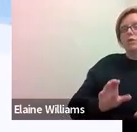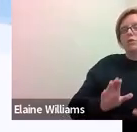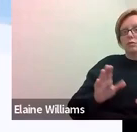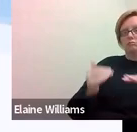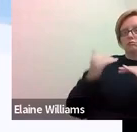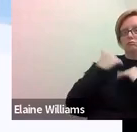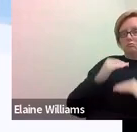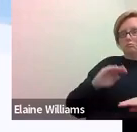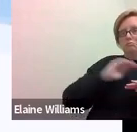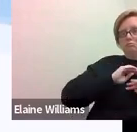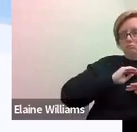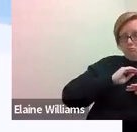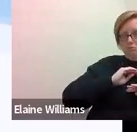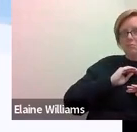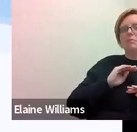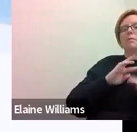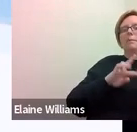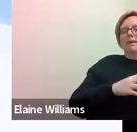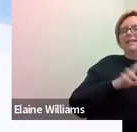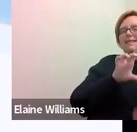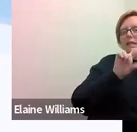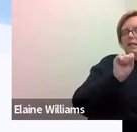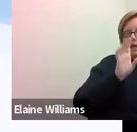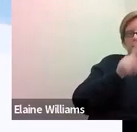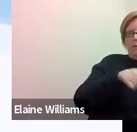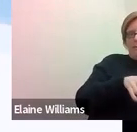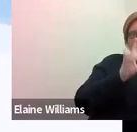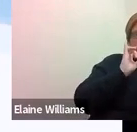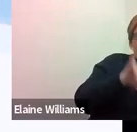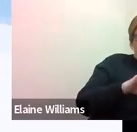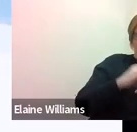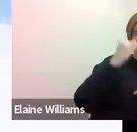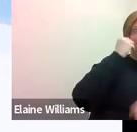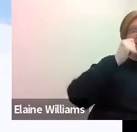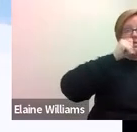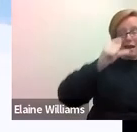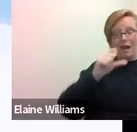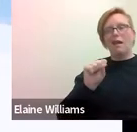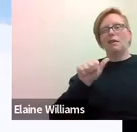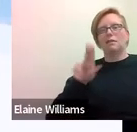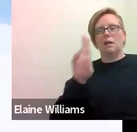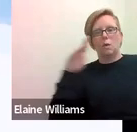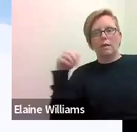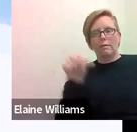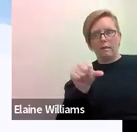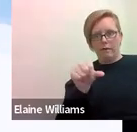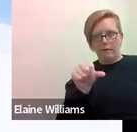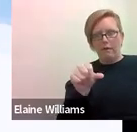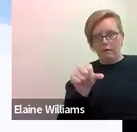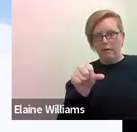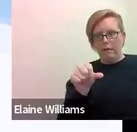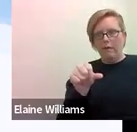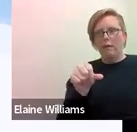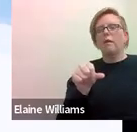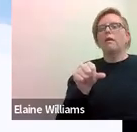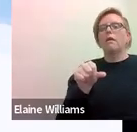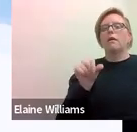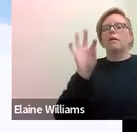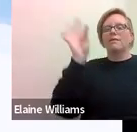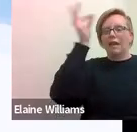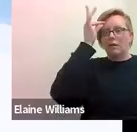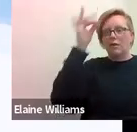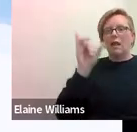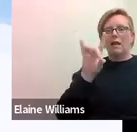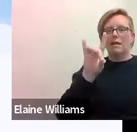responsible for the cost. Otherwise, the evaluations will be paid for by the receiving SAU, which may use federal IDEA Part B